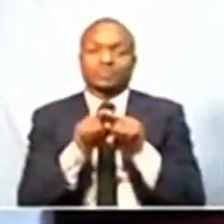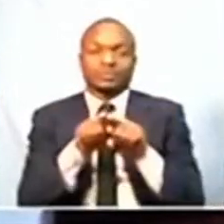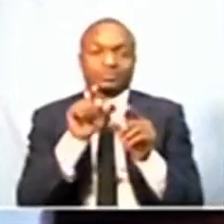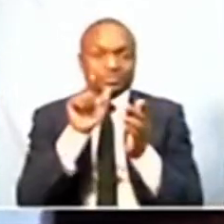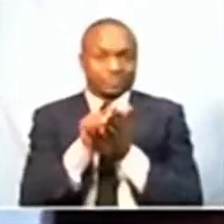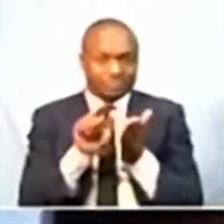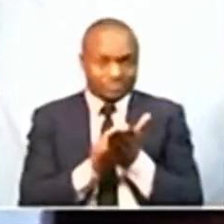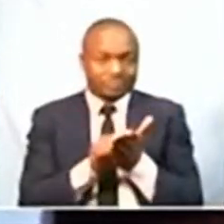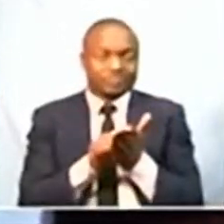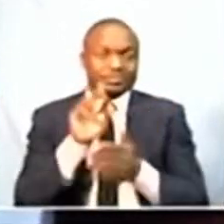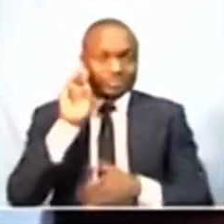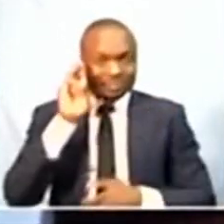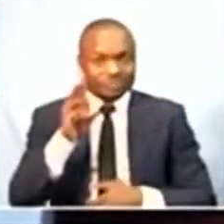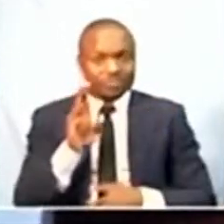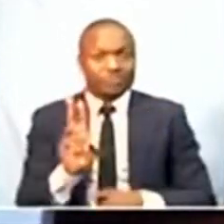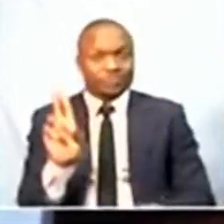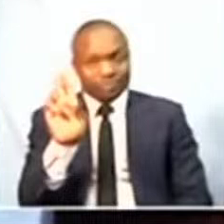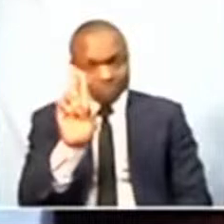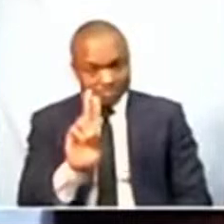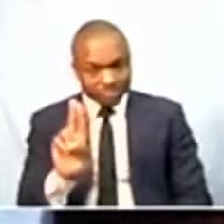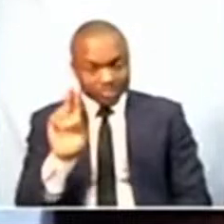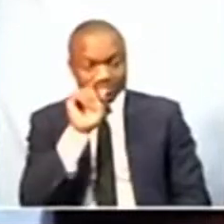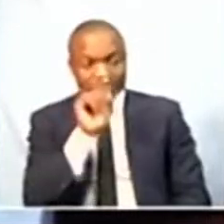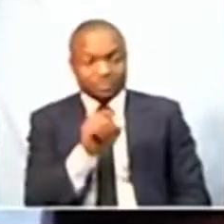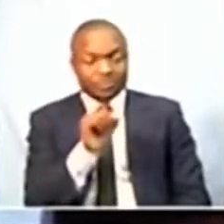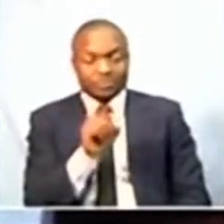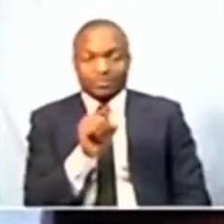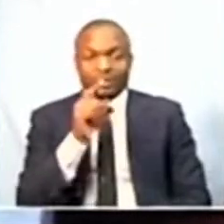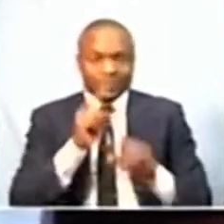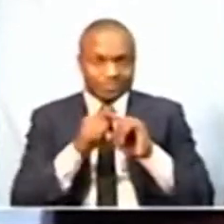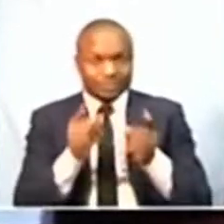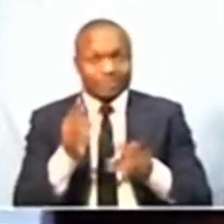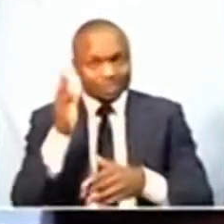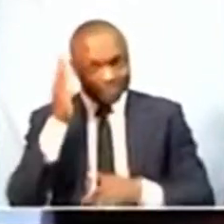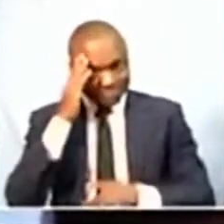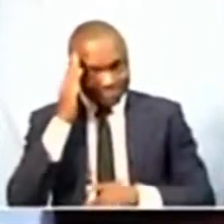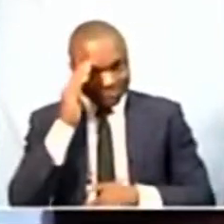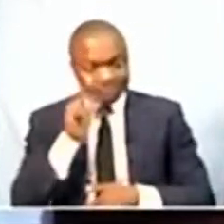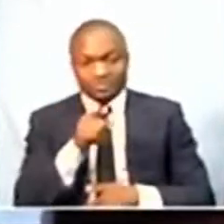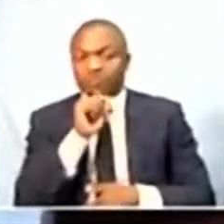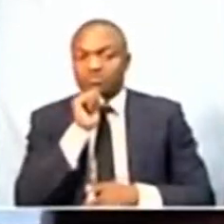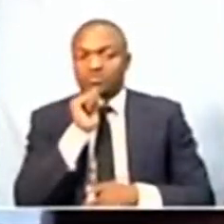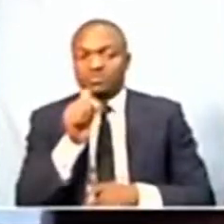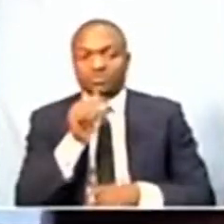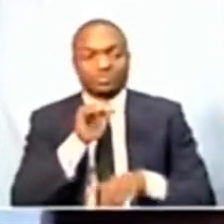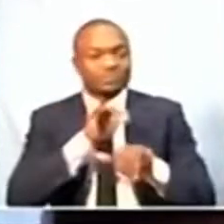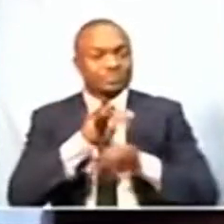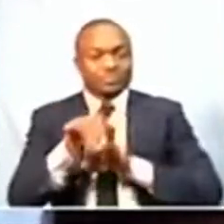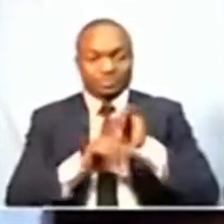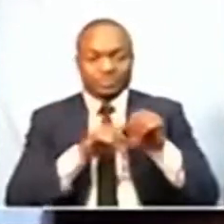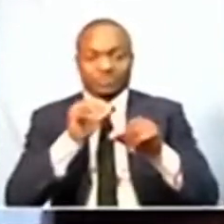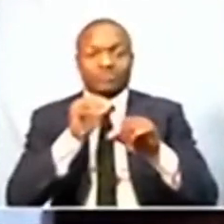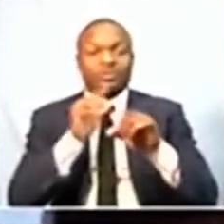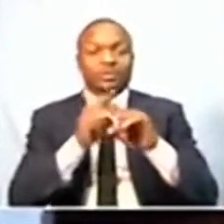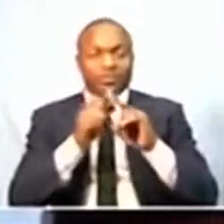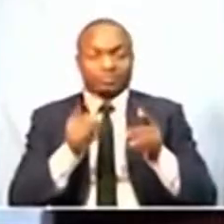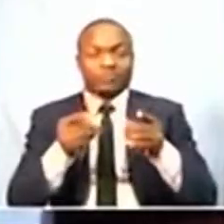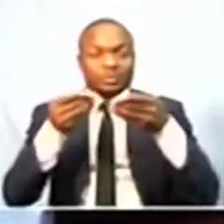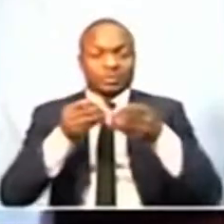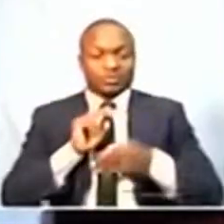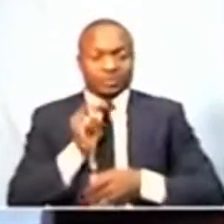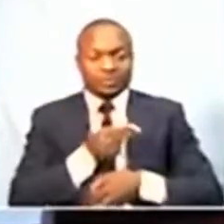12 will be applied on you. But I have no doubt in my mind that you wouldn't take that road, and that this morning you give us